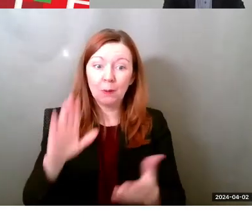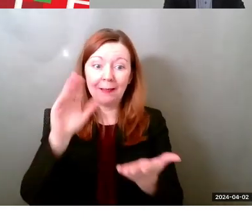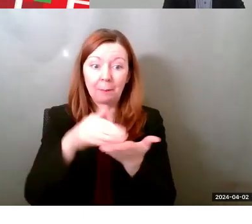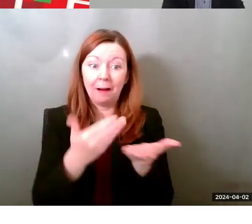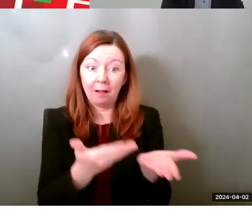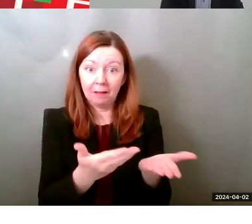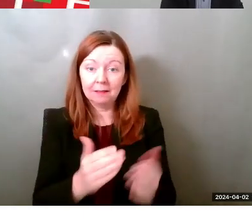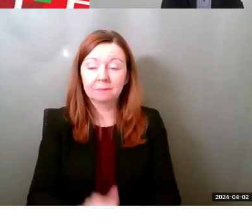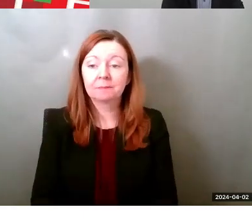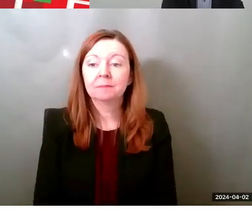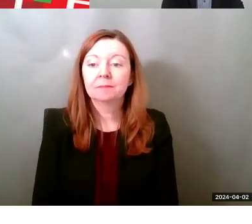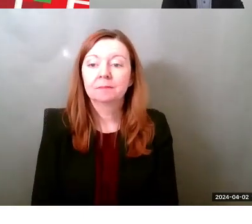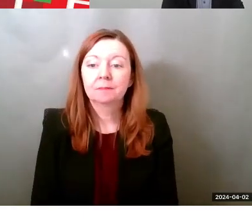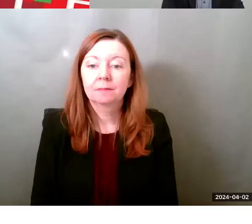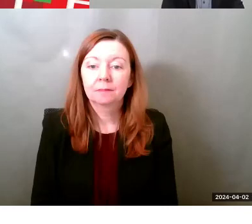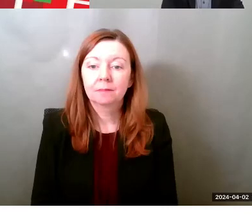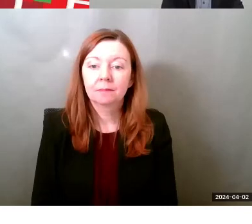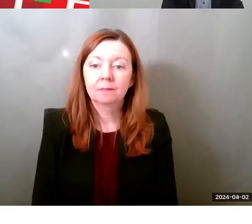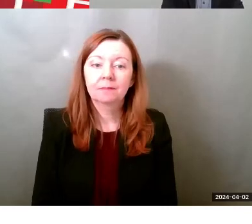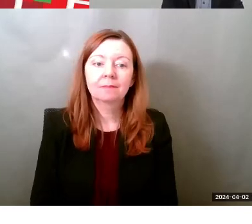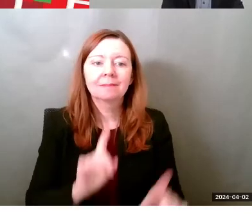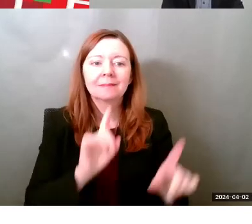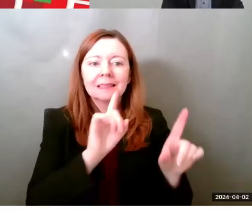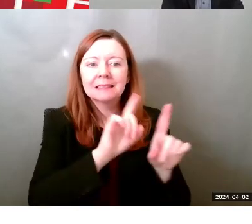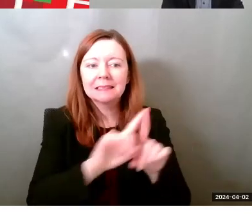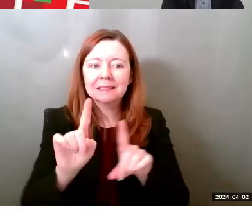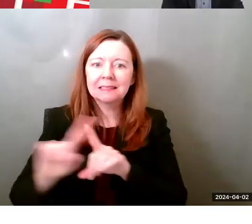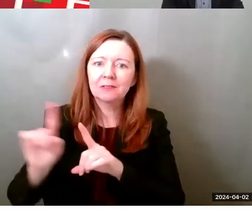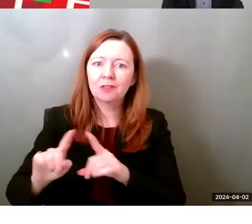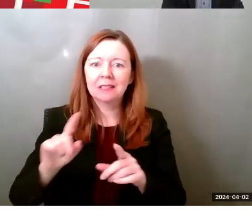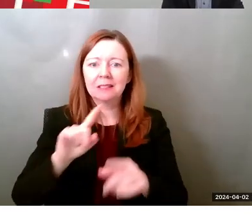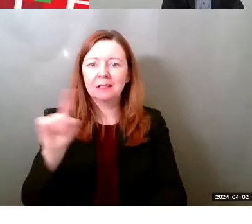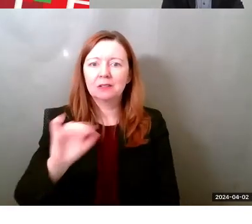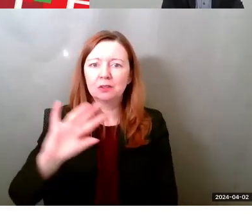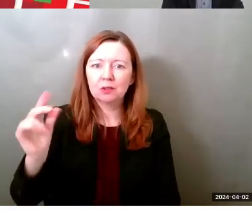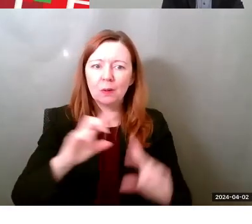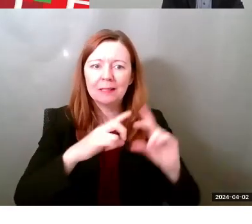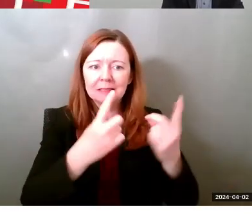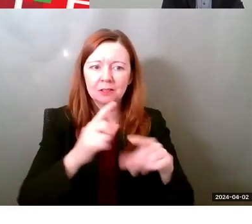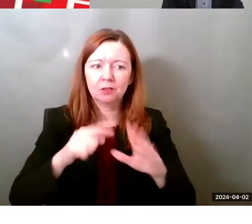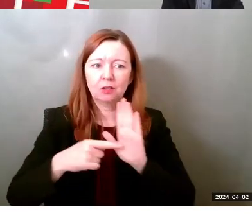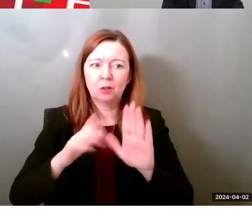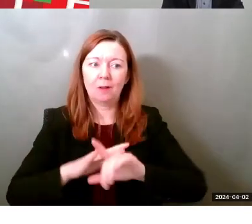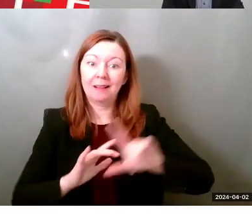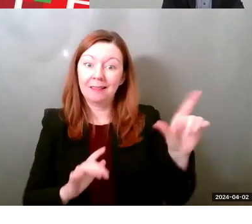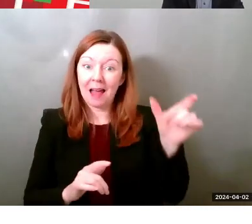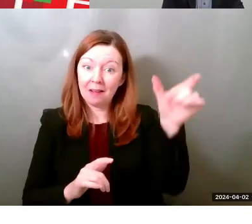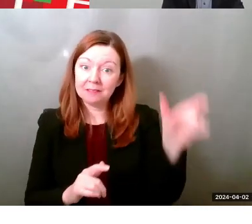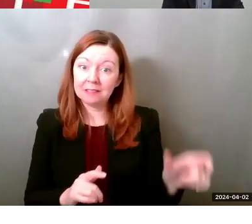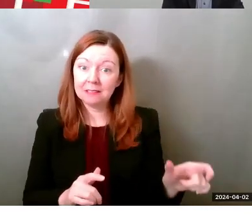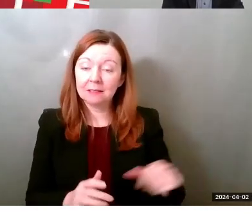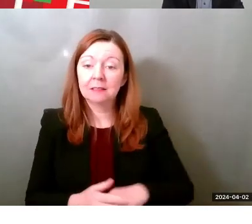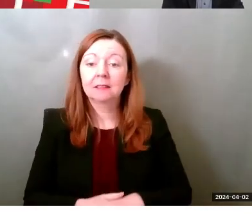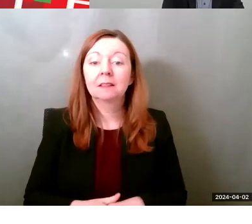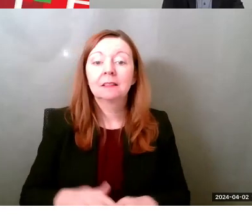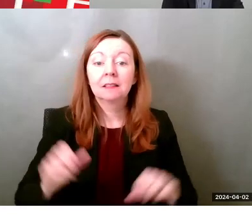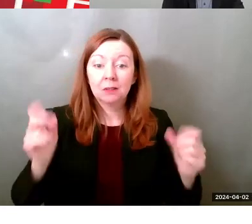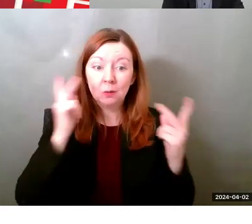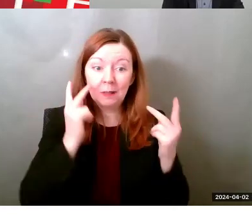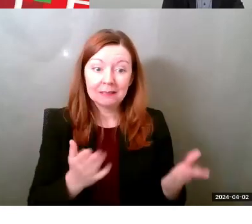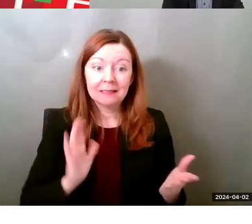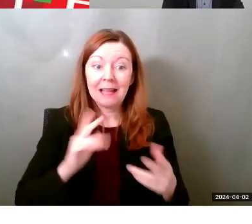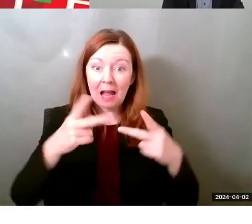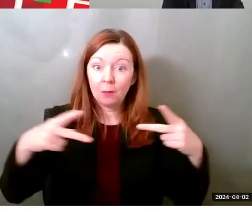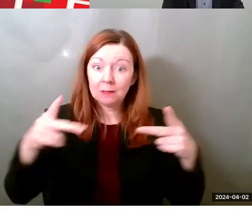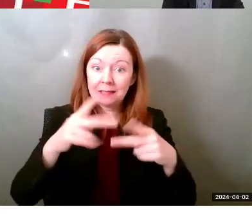screen. The different applicable zoning districts are shown on the left-hand side of the page. As you can see, our